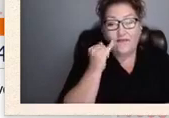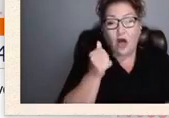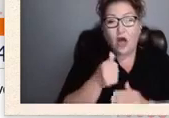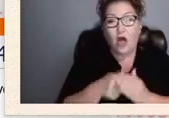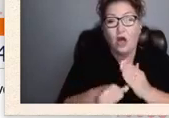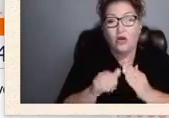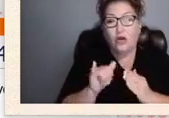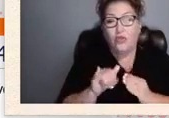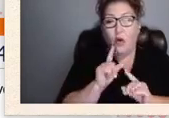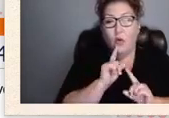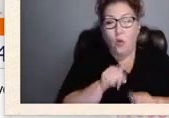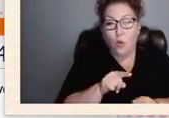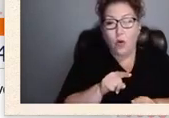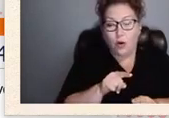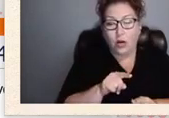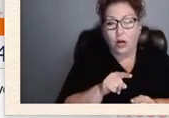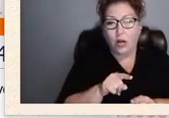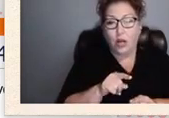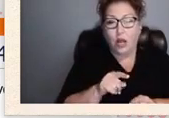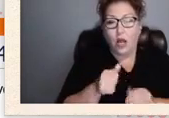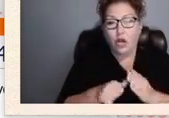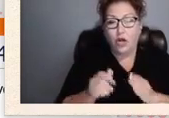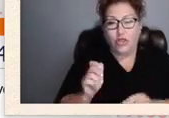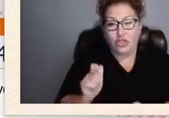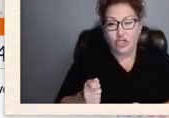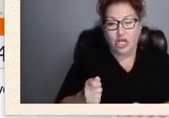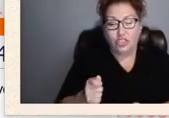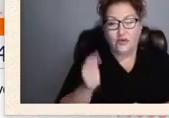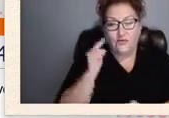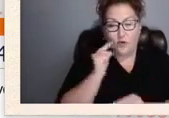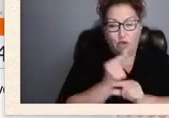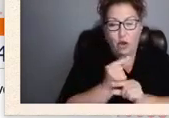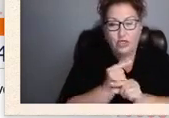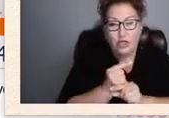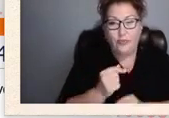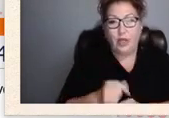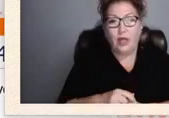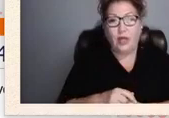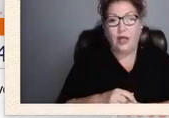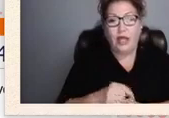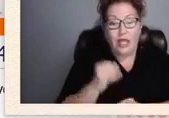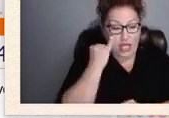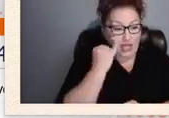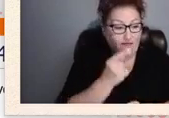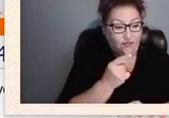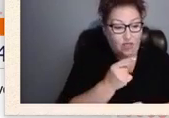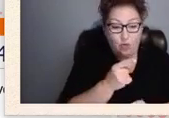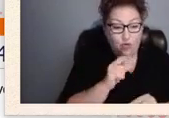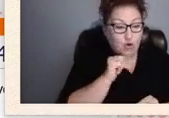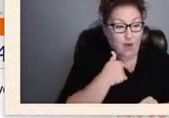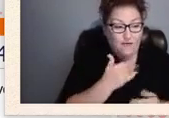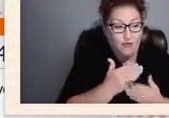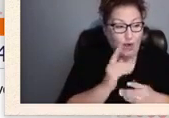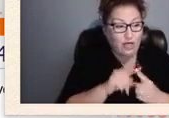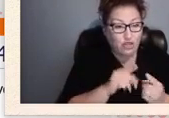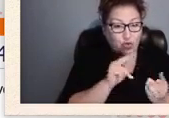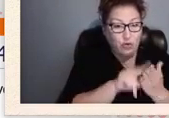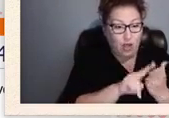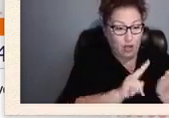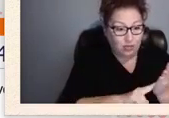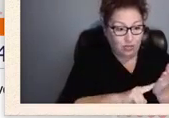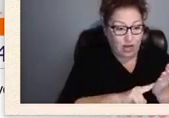the judge in regards to the guardianship, if the right to enter a contract has been removed, the right to marry is subject to court